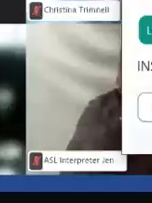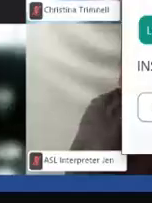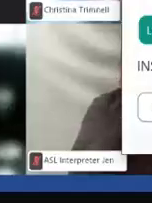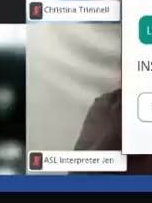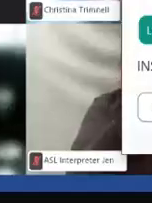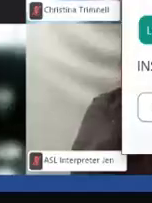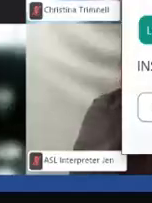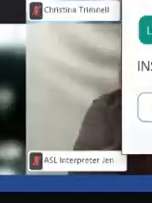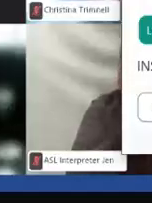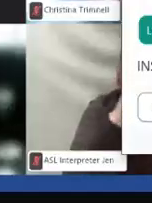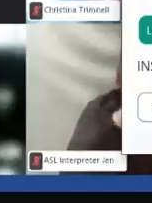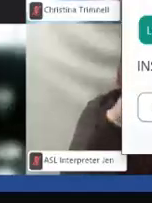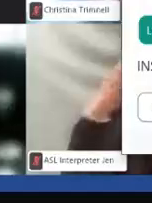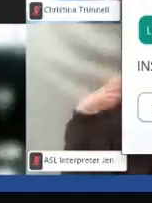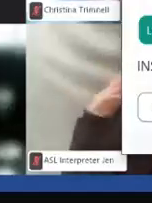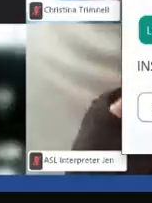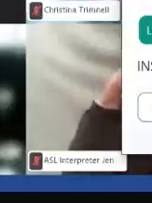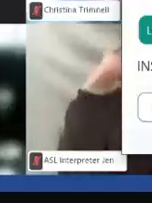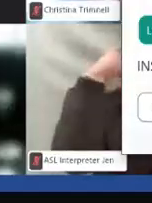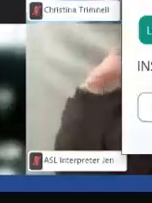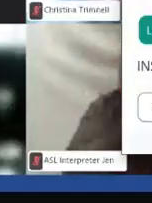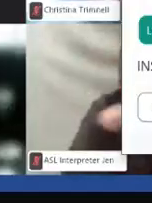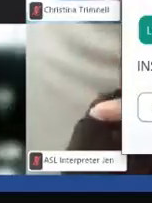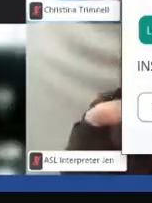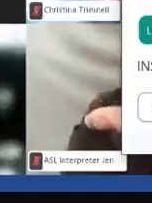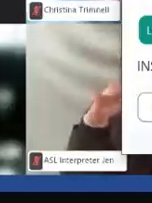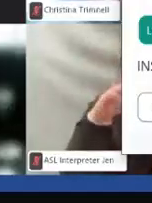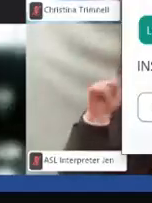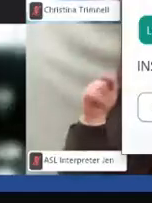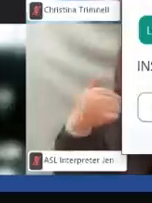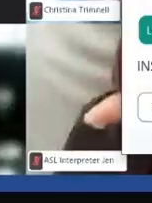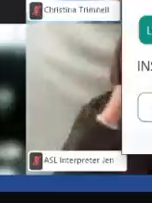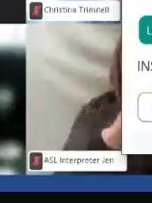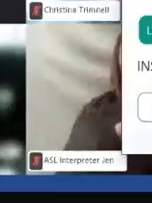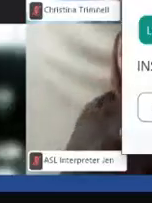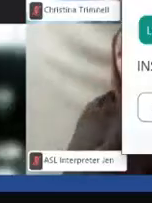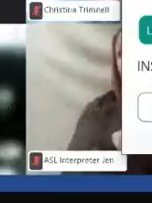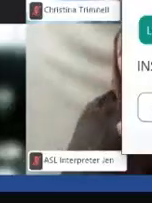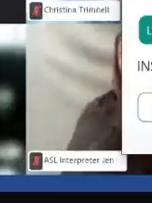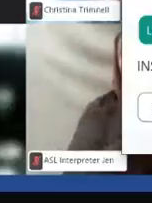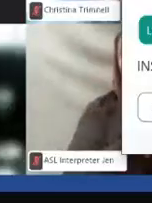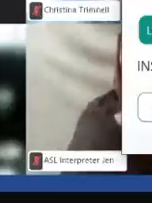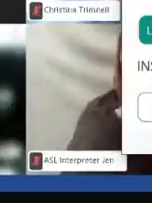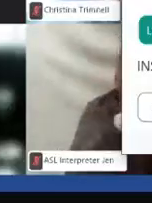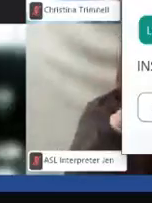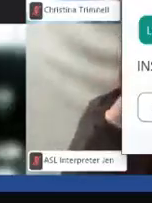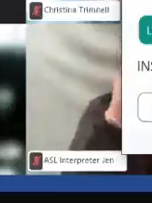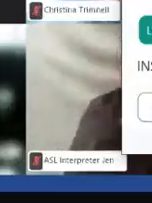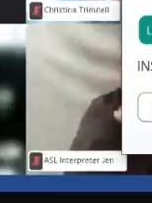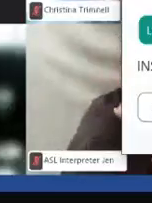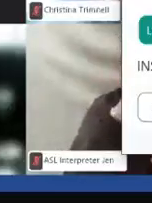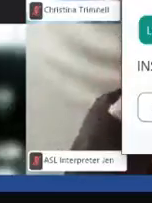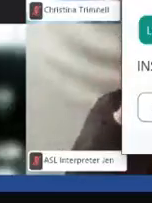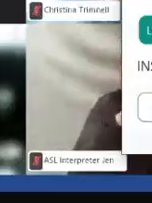great experience. She was chair of the Governor's Council. Julie Shear has such a strong marketing background, and she's been involved with our spill committee for the